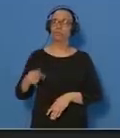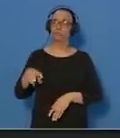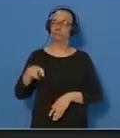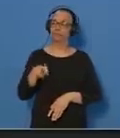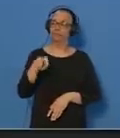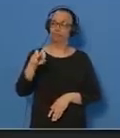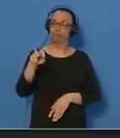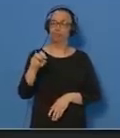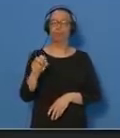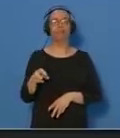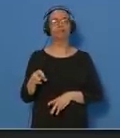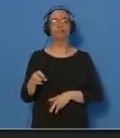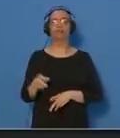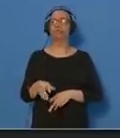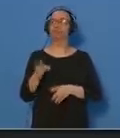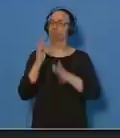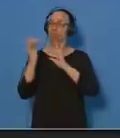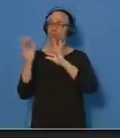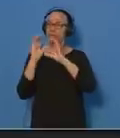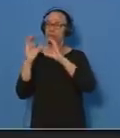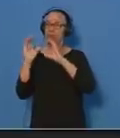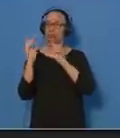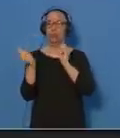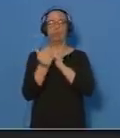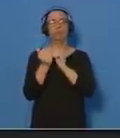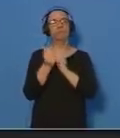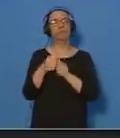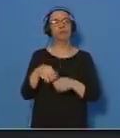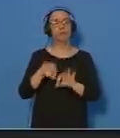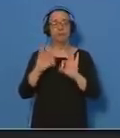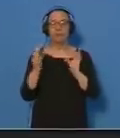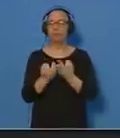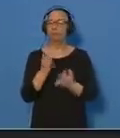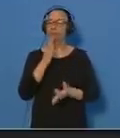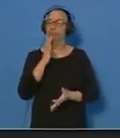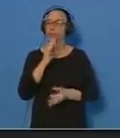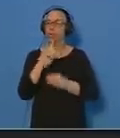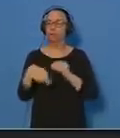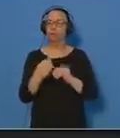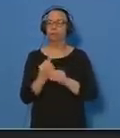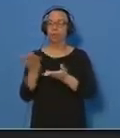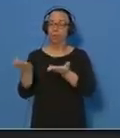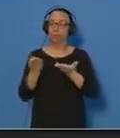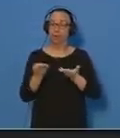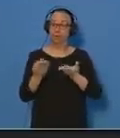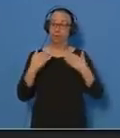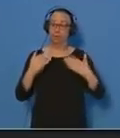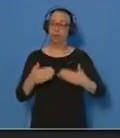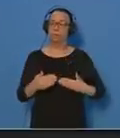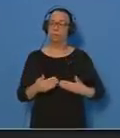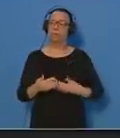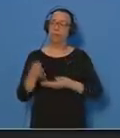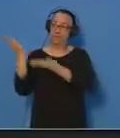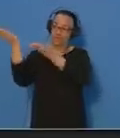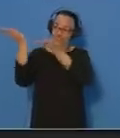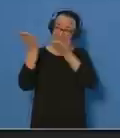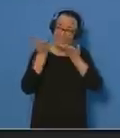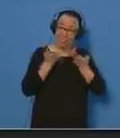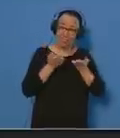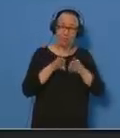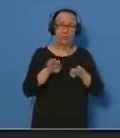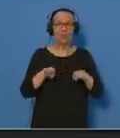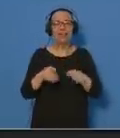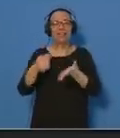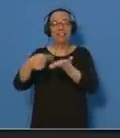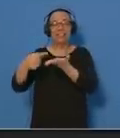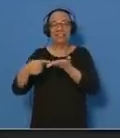touch with the family to discuss options about possible repatriation of remains, and so that is a discussion that will be